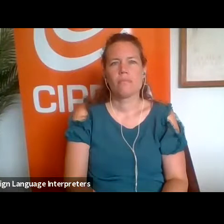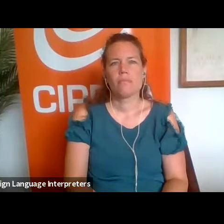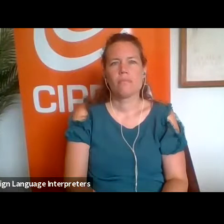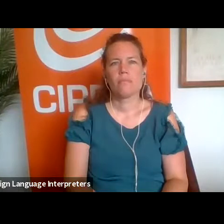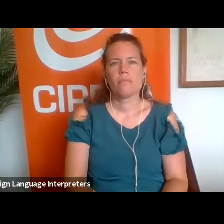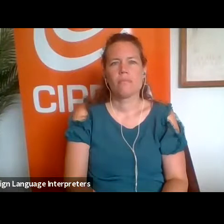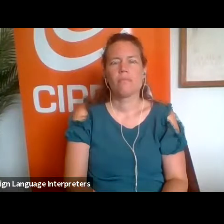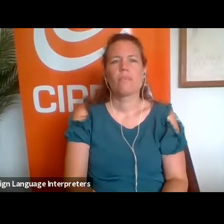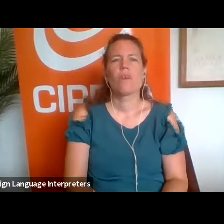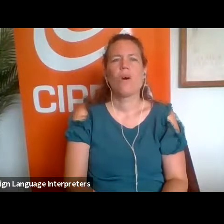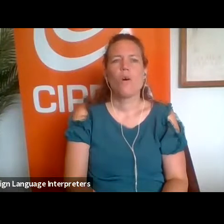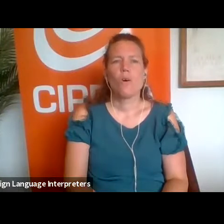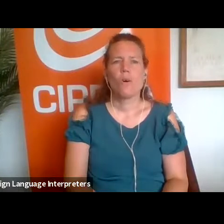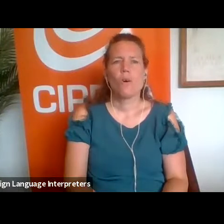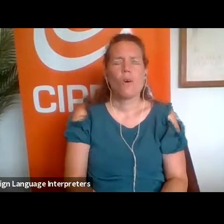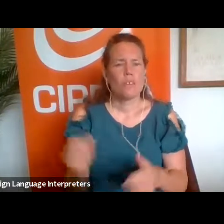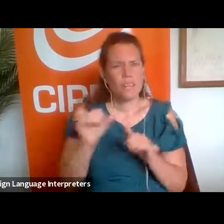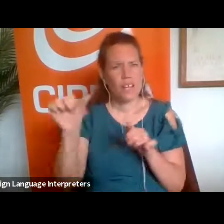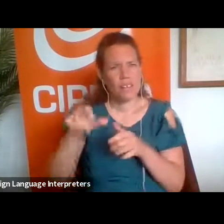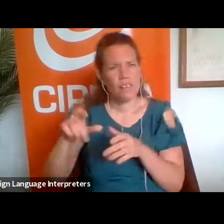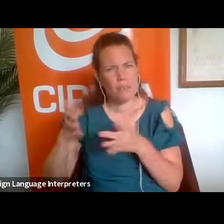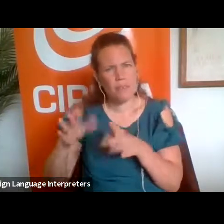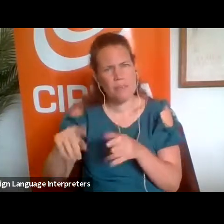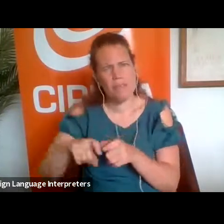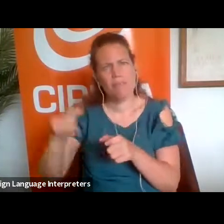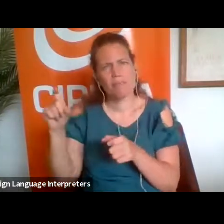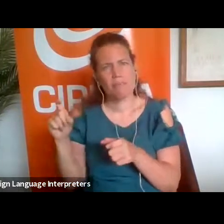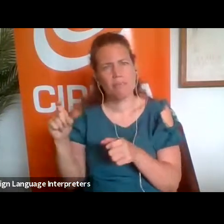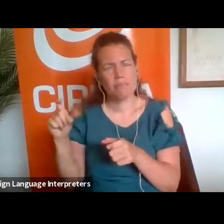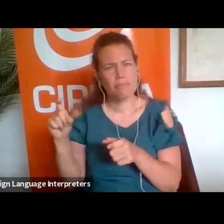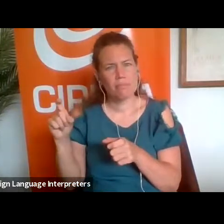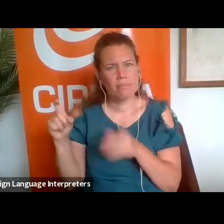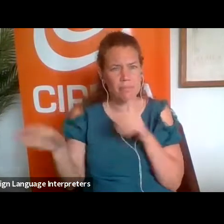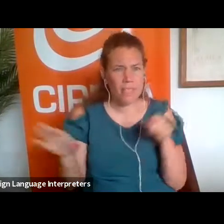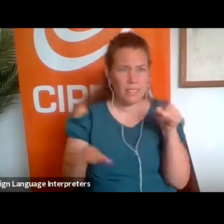Or will I have to log out on my other device for it to kick in?